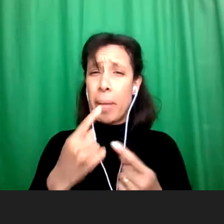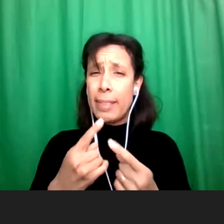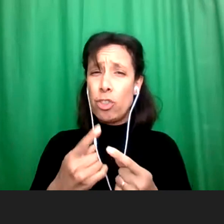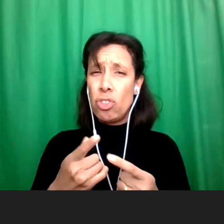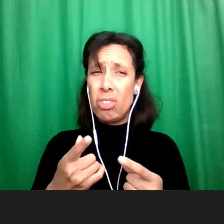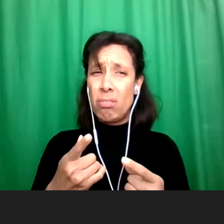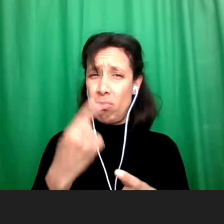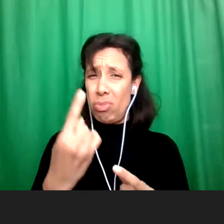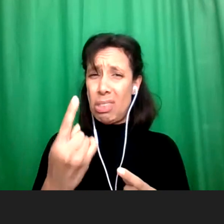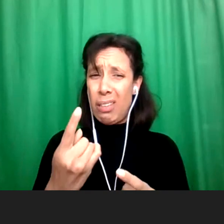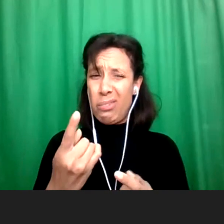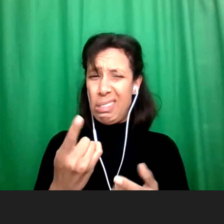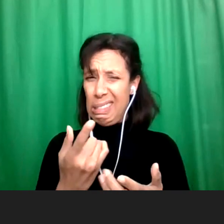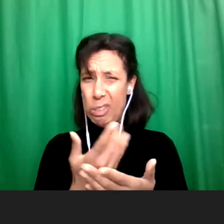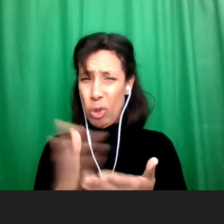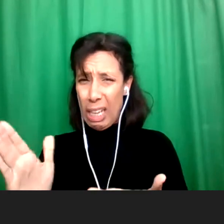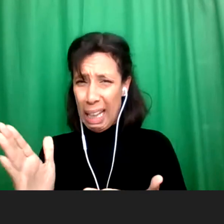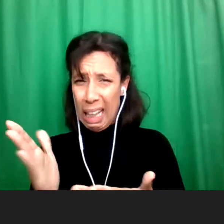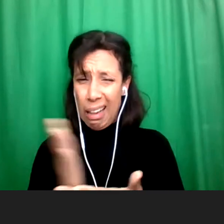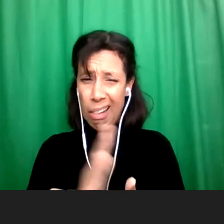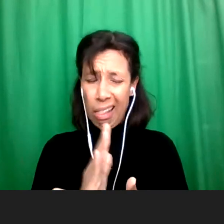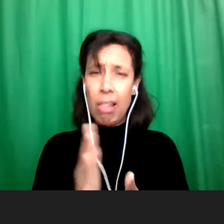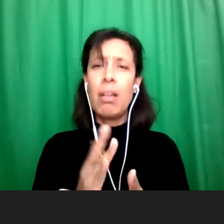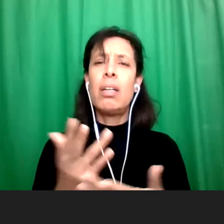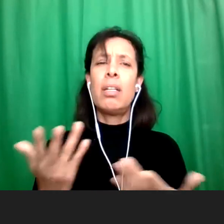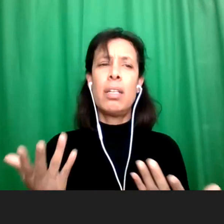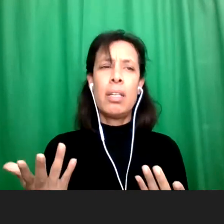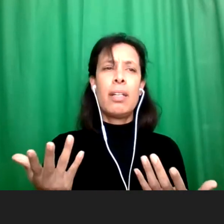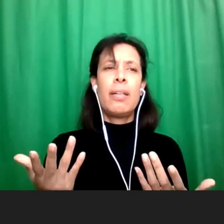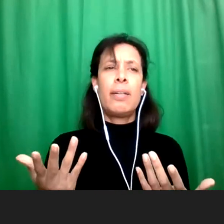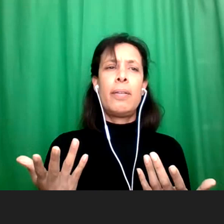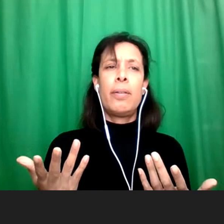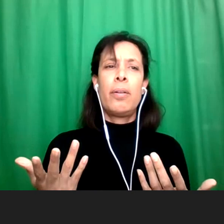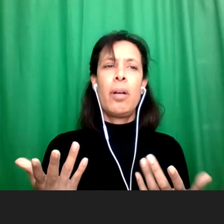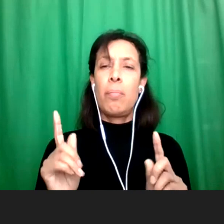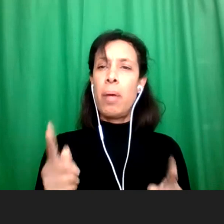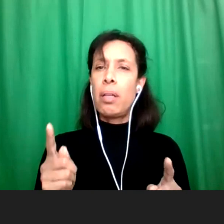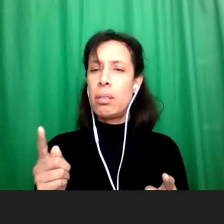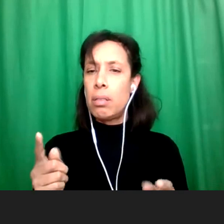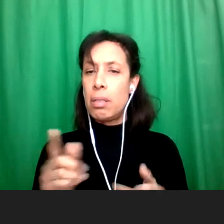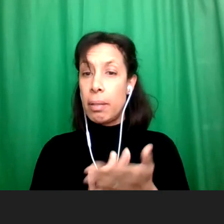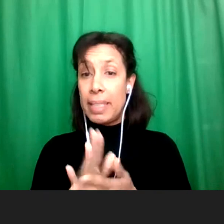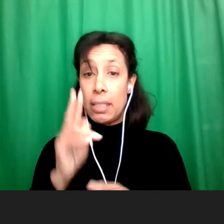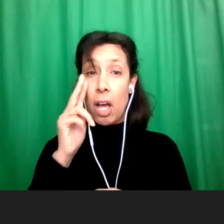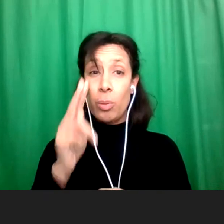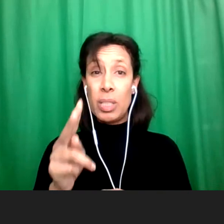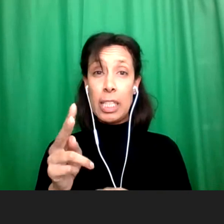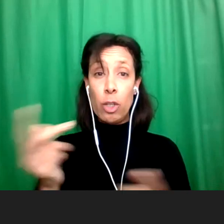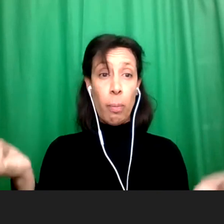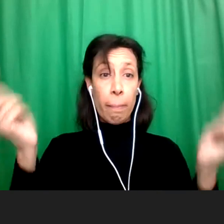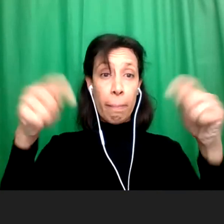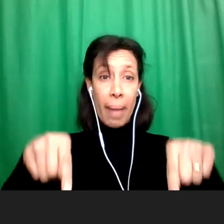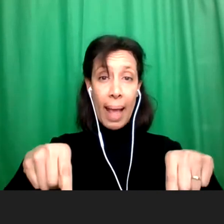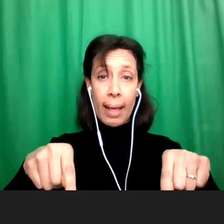do that. And I'll see you at 3:05.